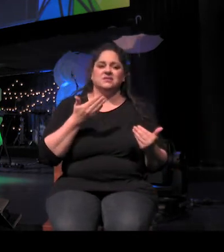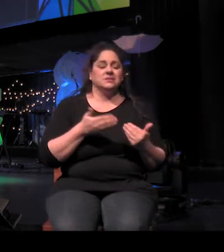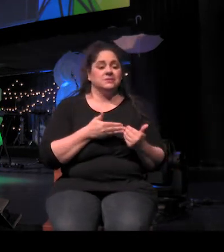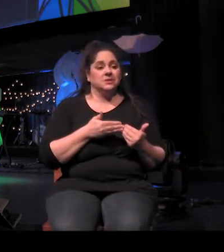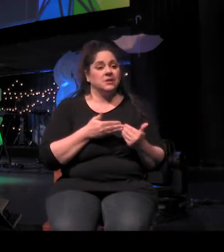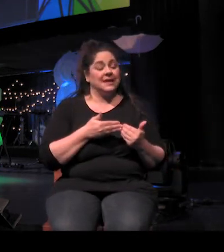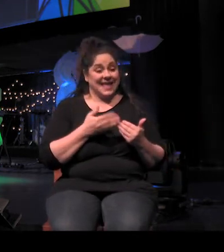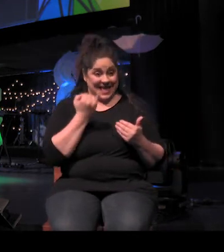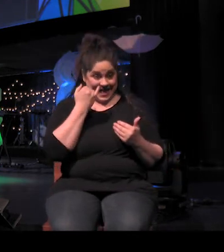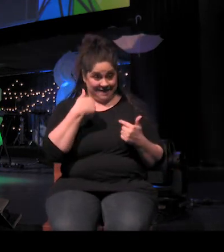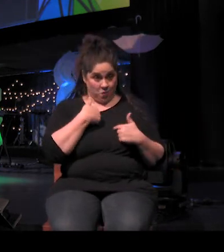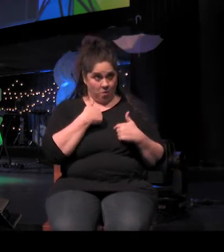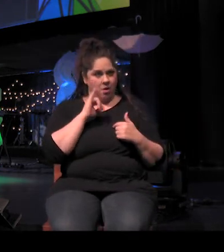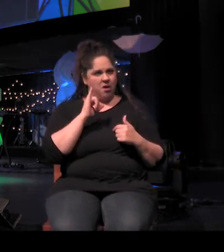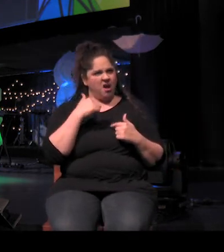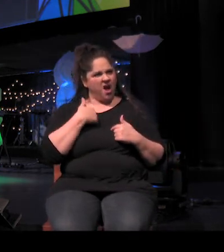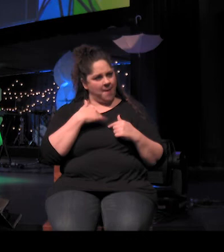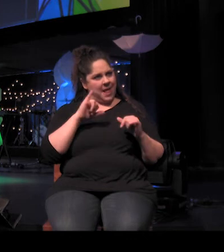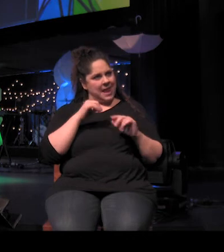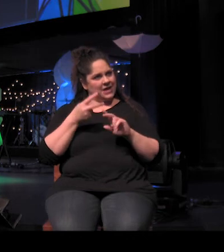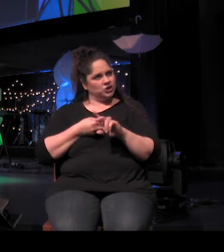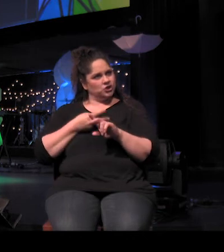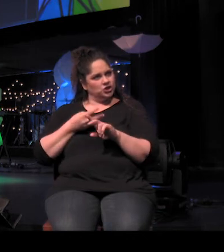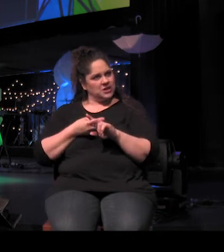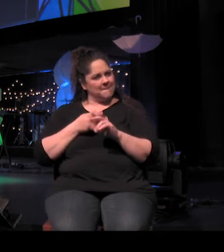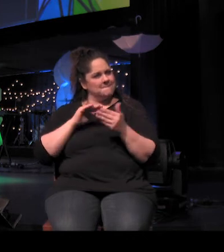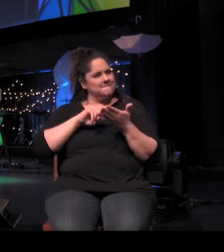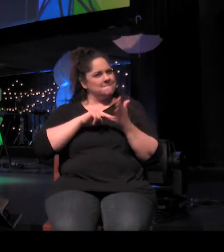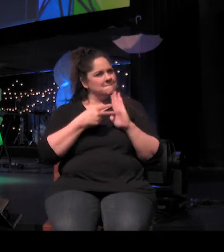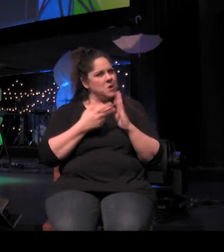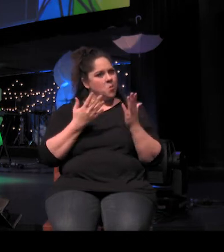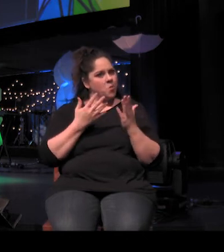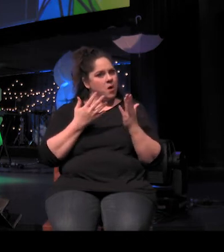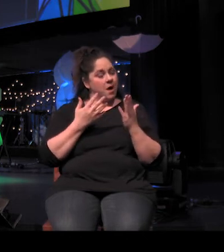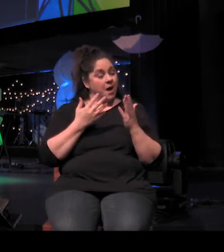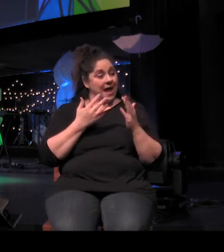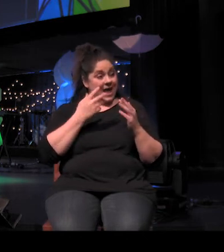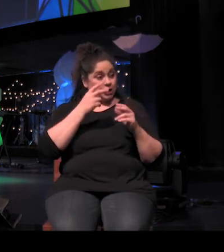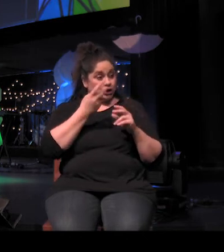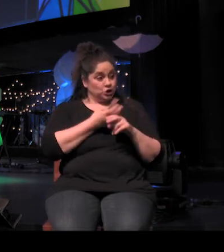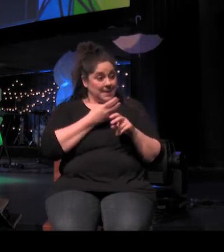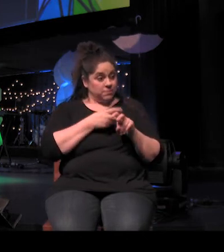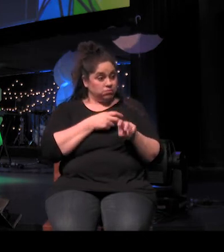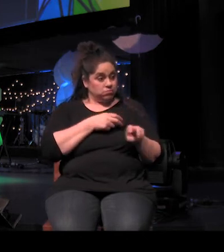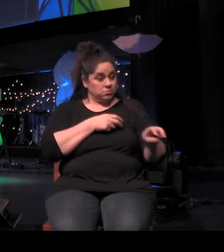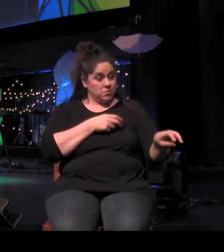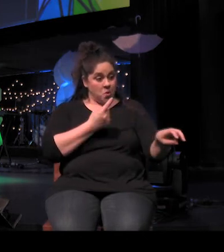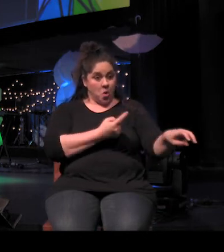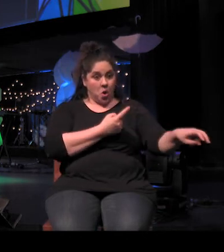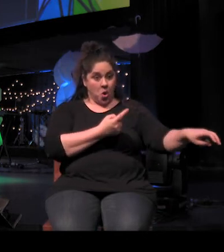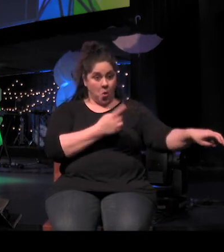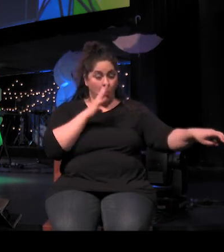teach us? It teaches us that isolation makes us vulnerable.